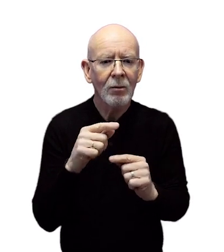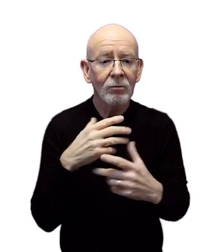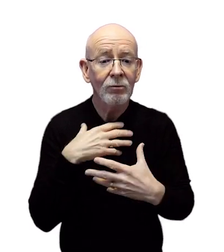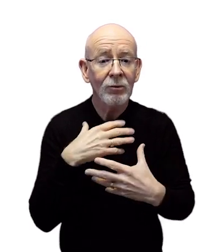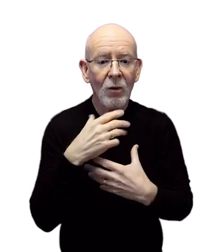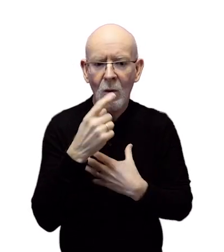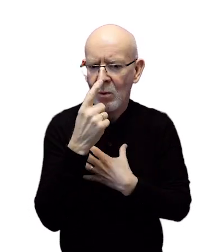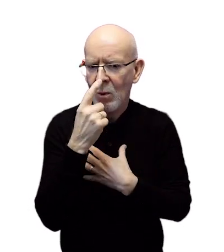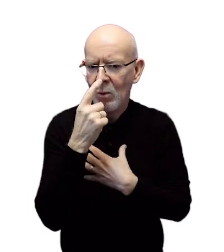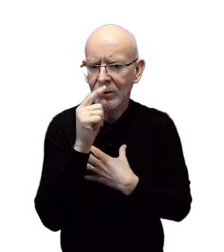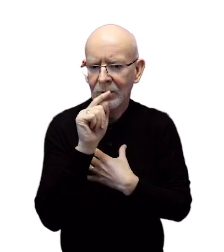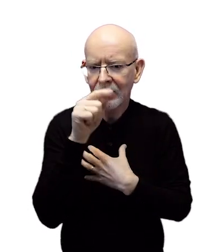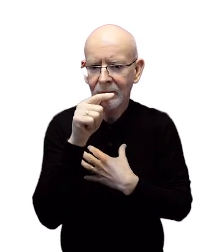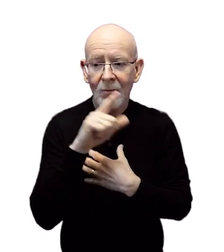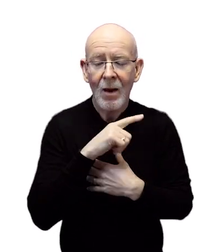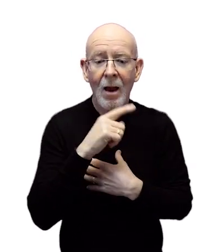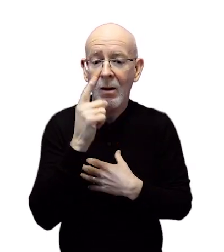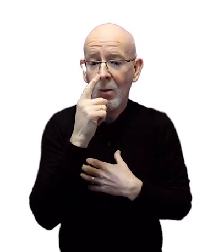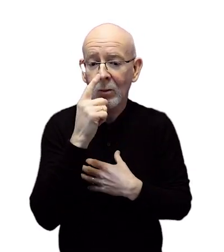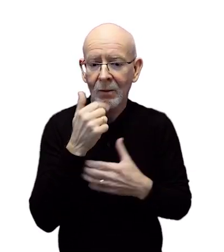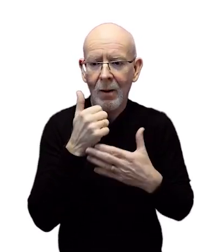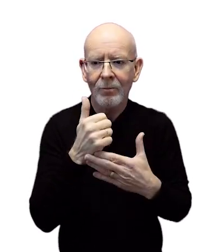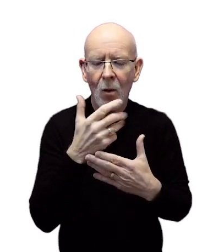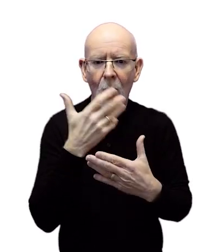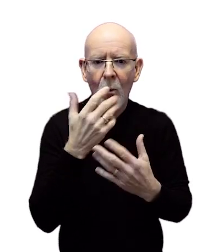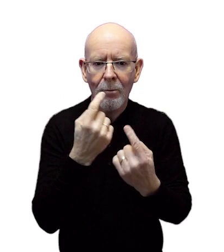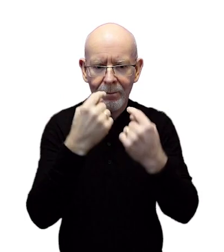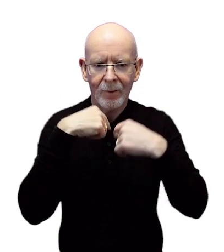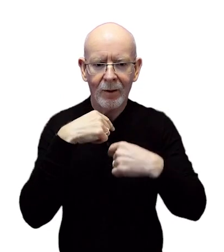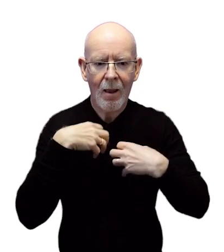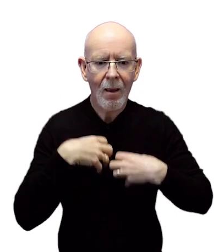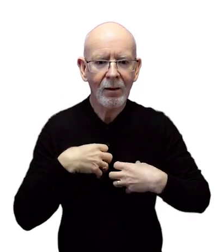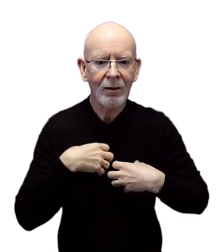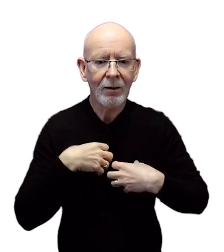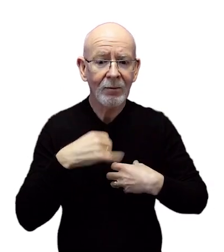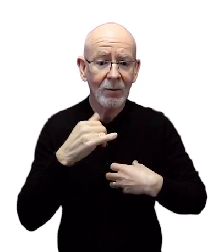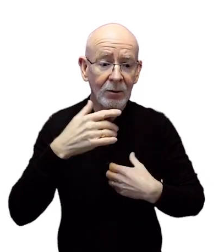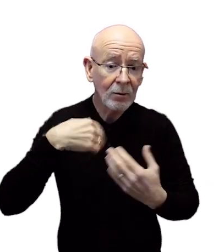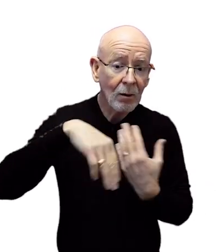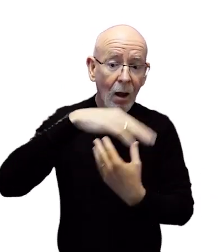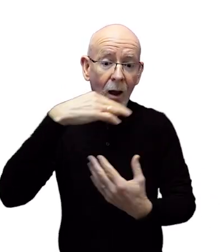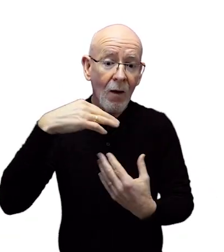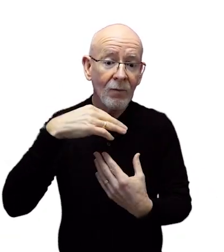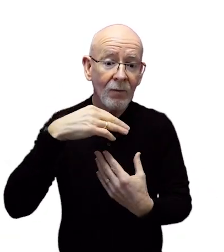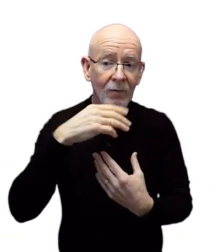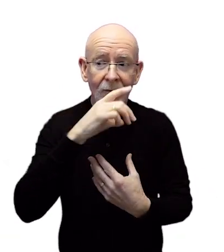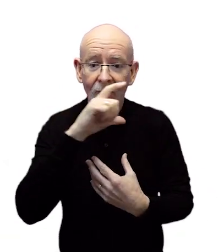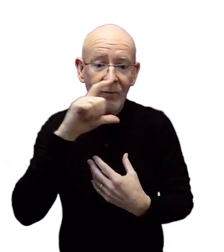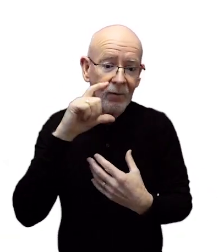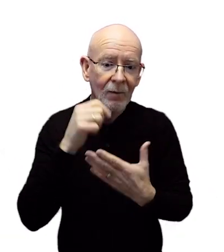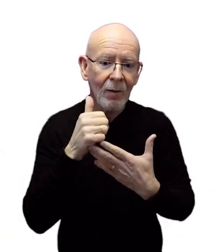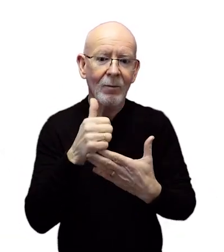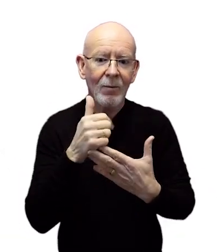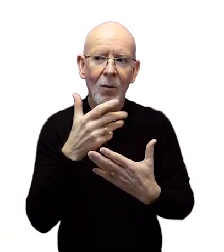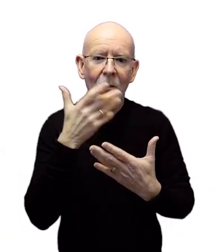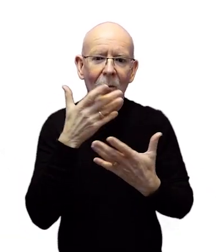nose, as your nose helps to warm the air before it gets to your lungs. You may consider wearing a scarf around your nose and mouth to also help